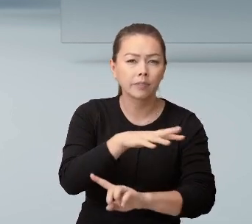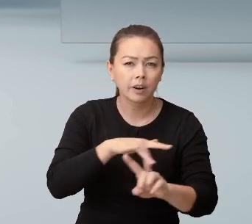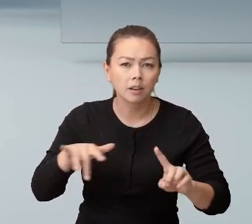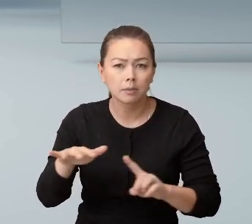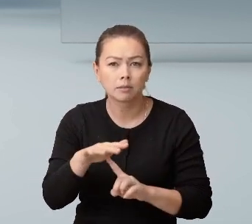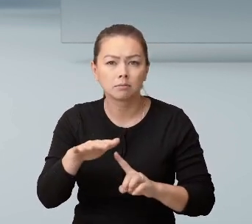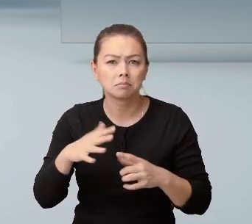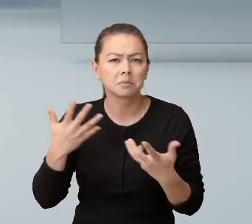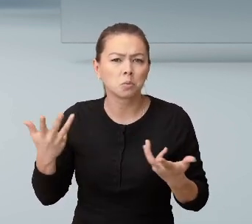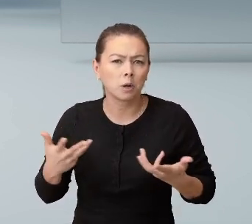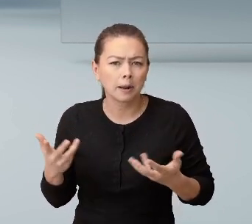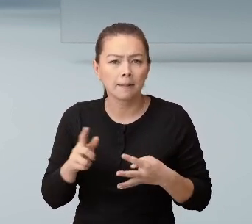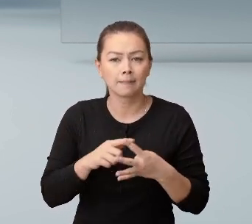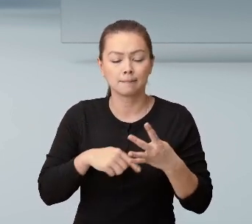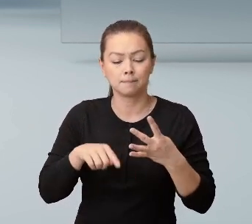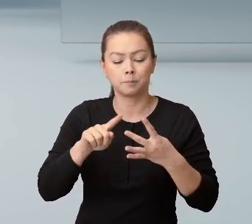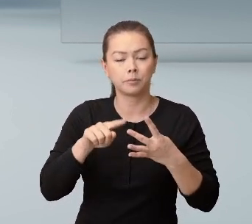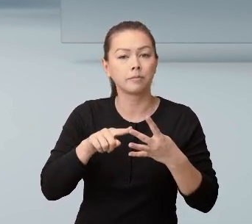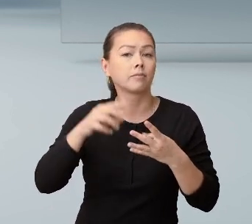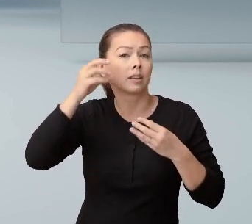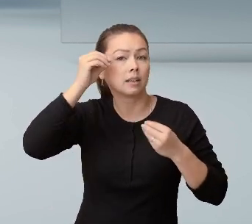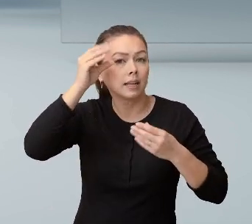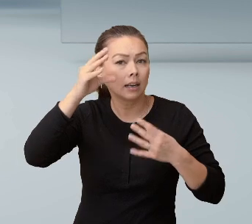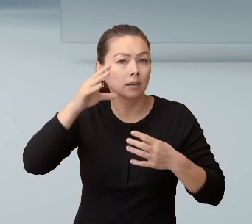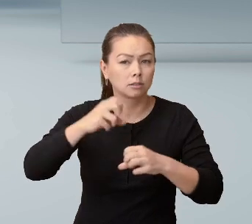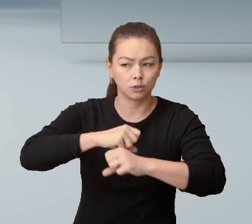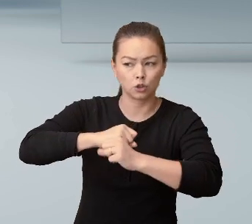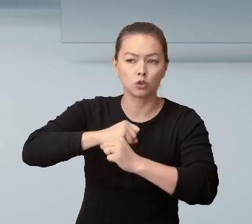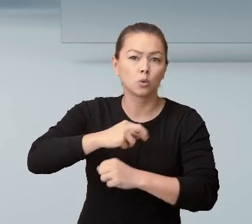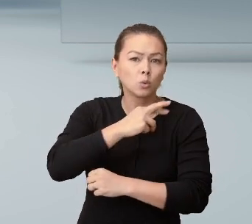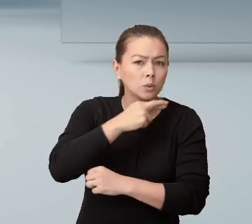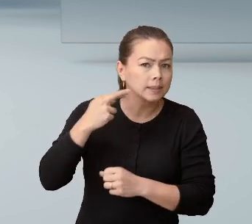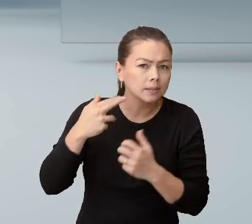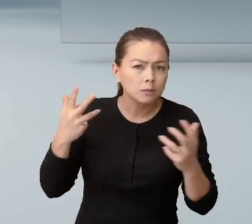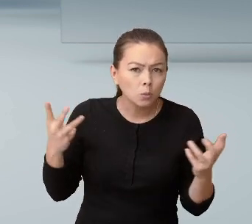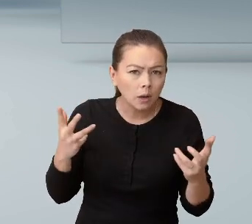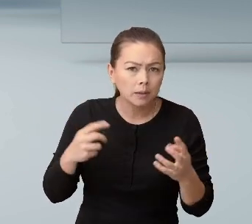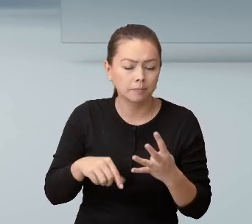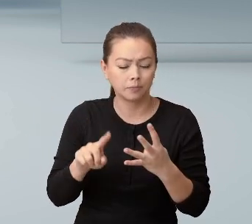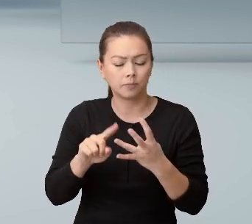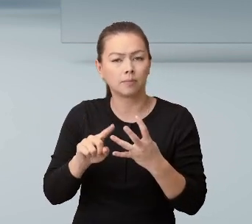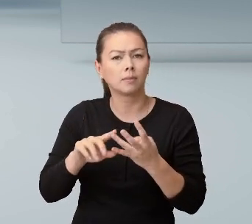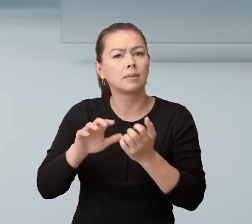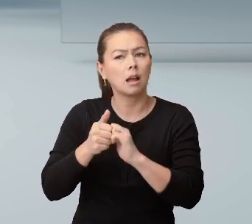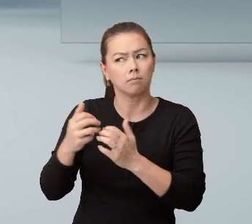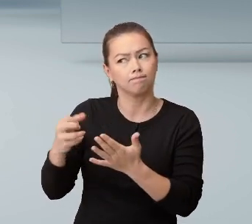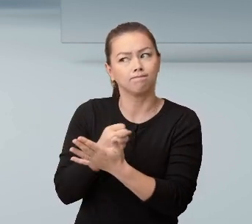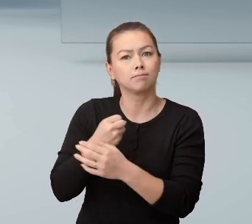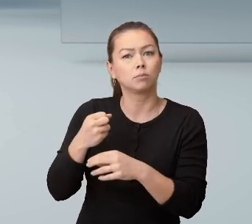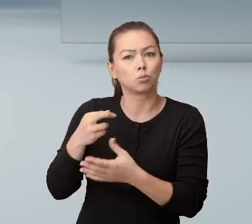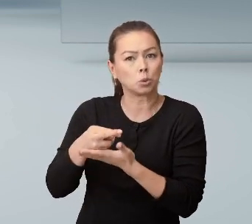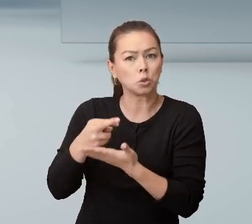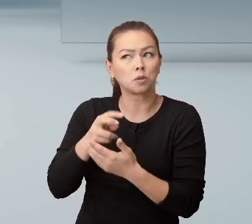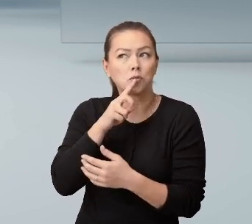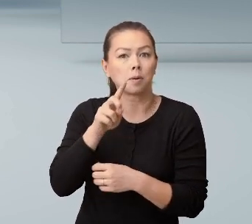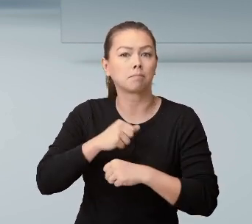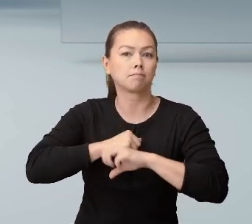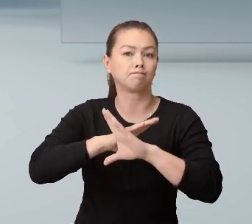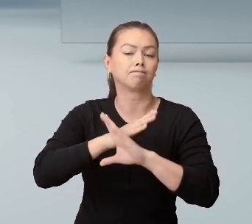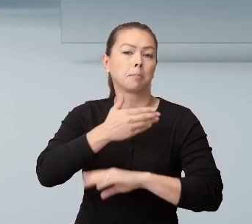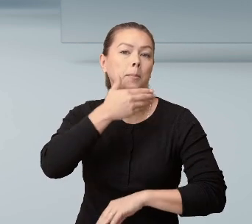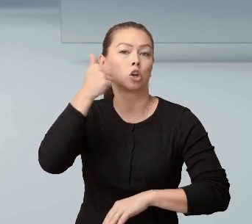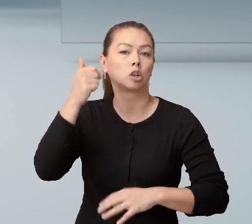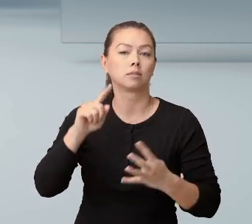is within all of our reaches, the data security risks to consider, leveraging tools for better protection,